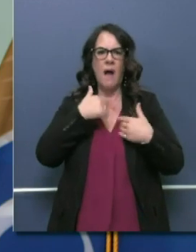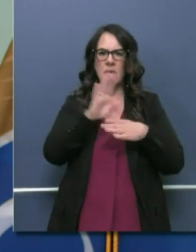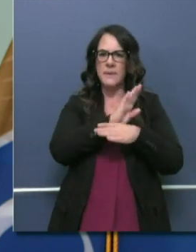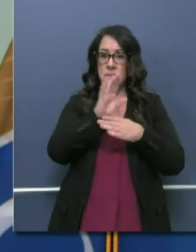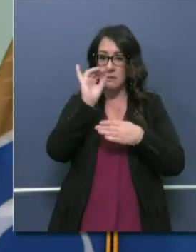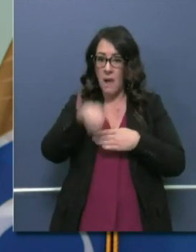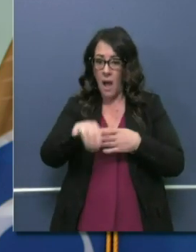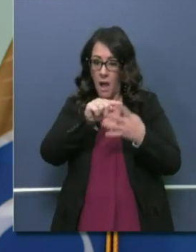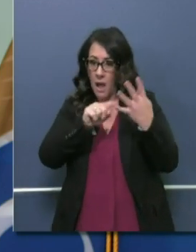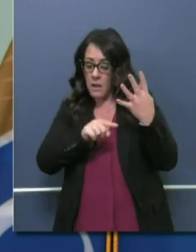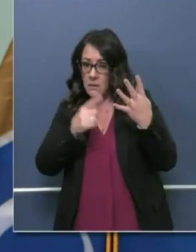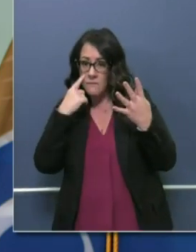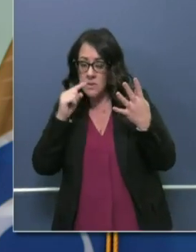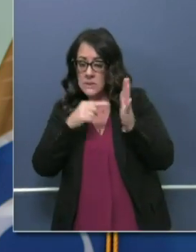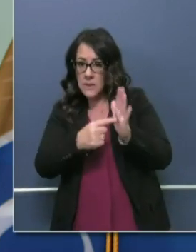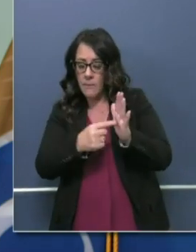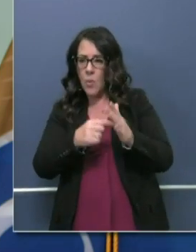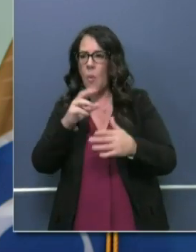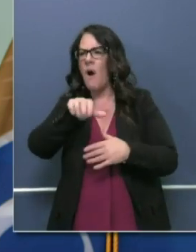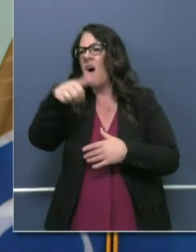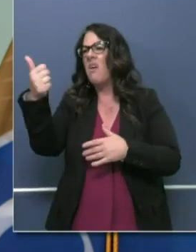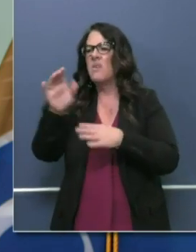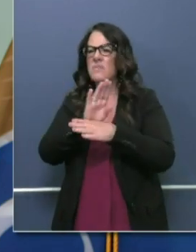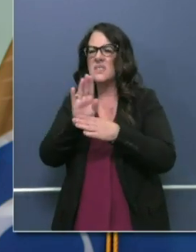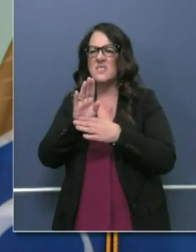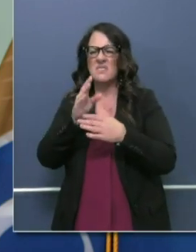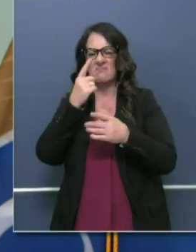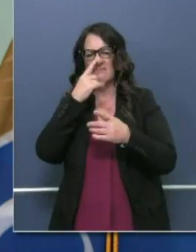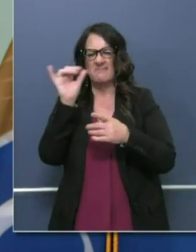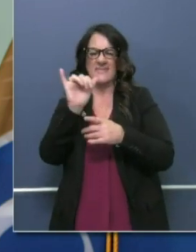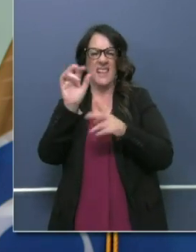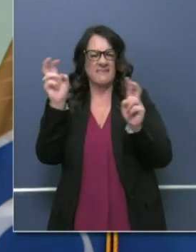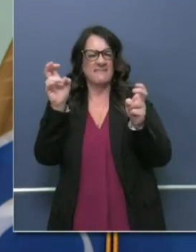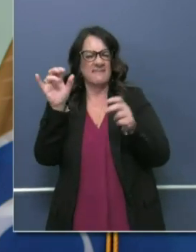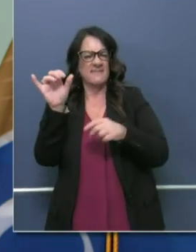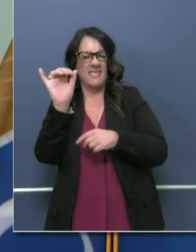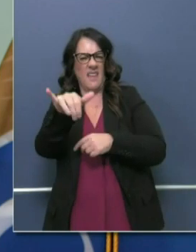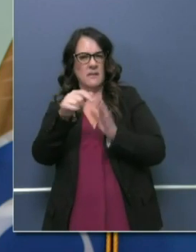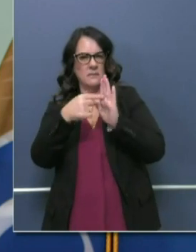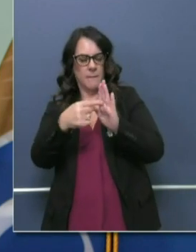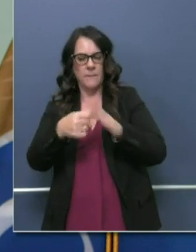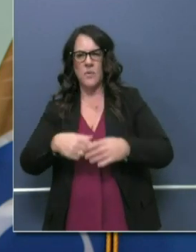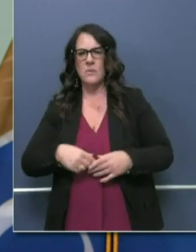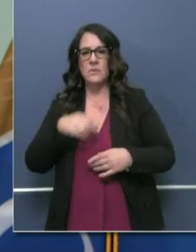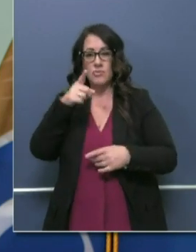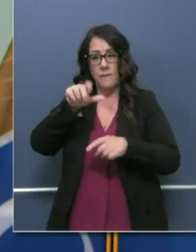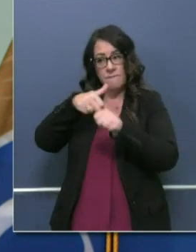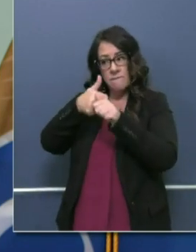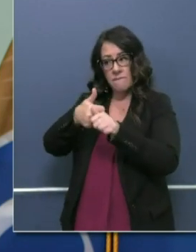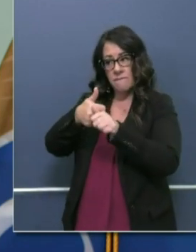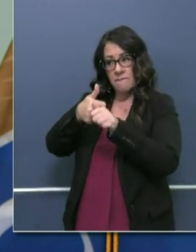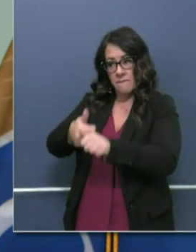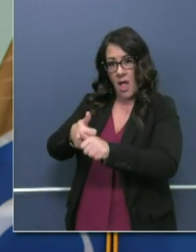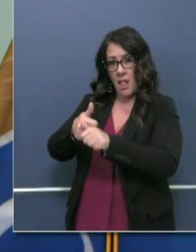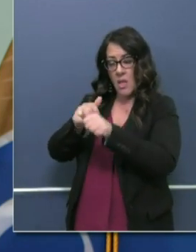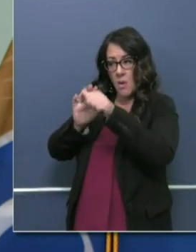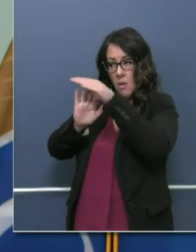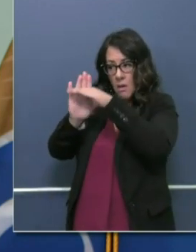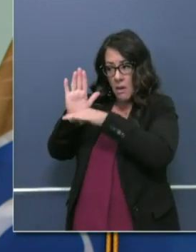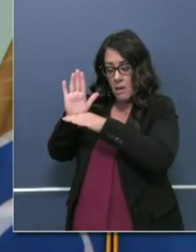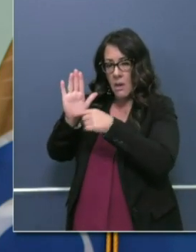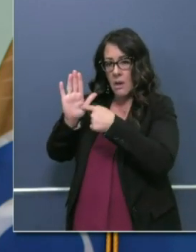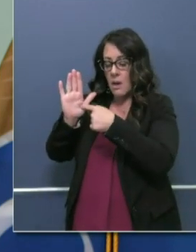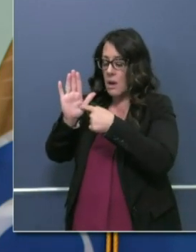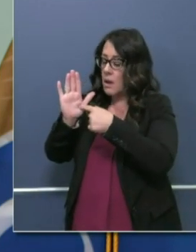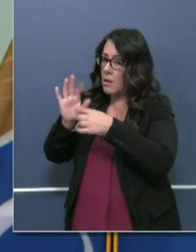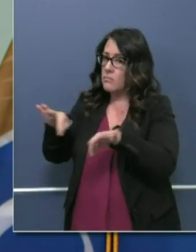sectors, or rather other businesses within that retail sector, and the supports and the accessory support on logistics and